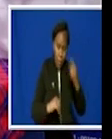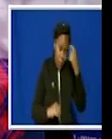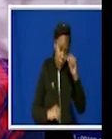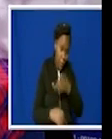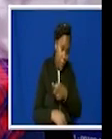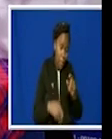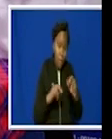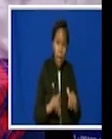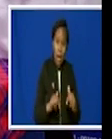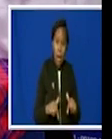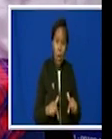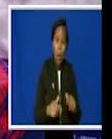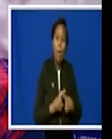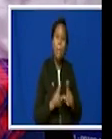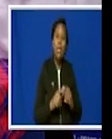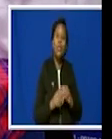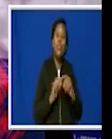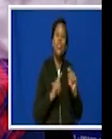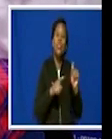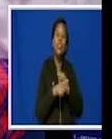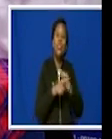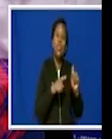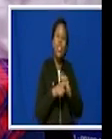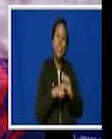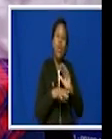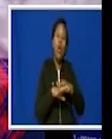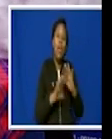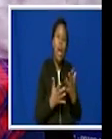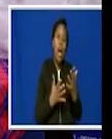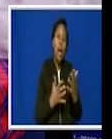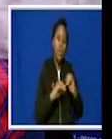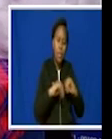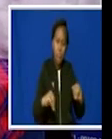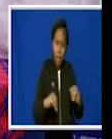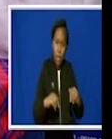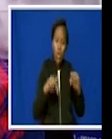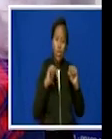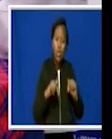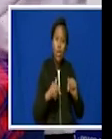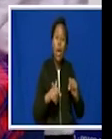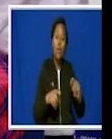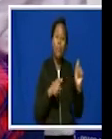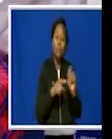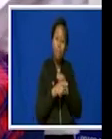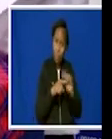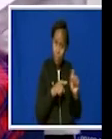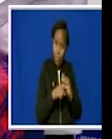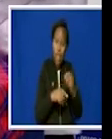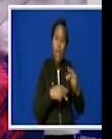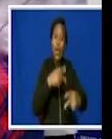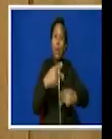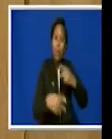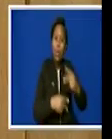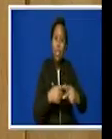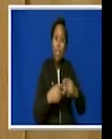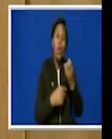now. Yes. But we are supposed to train them. Yes. On how to do it. On how to do so it. So today we are going to take them through the procedure